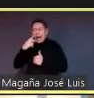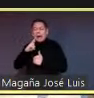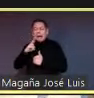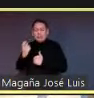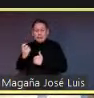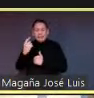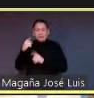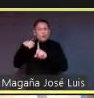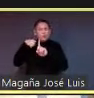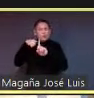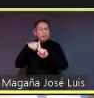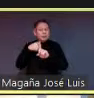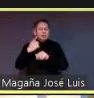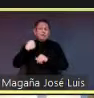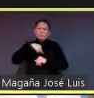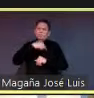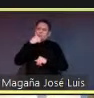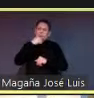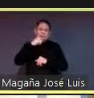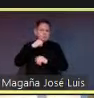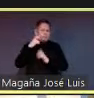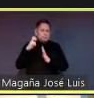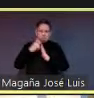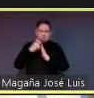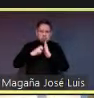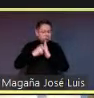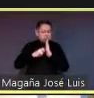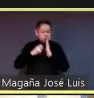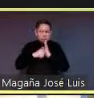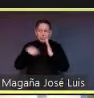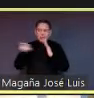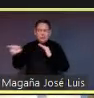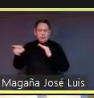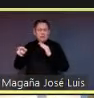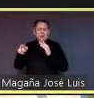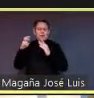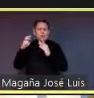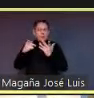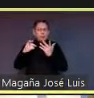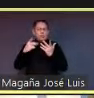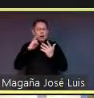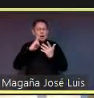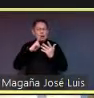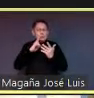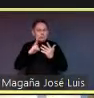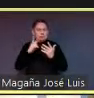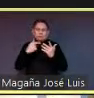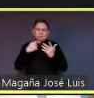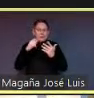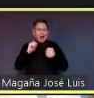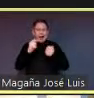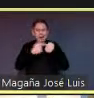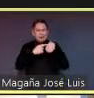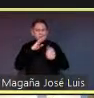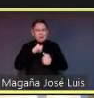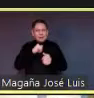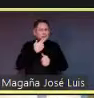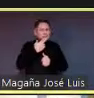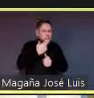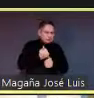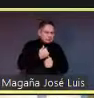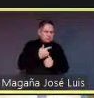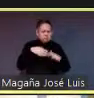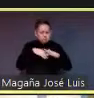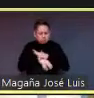So we try to promote self-criticism among students. The purpose of this is